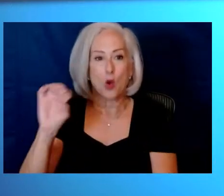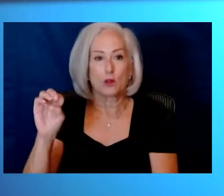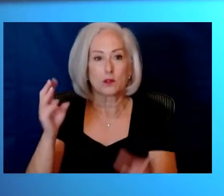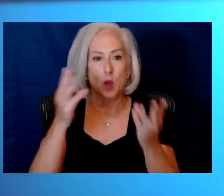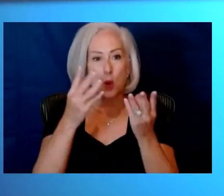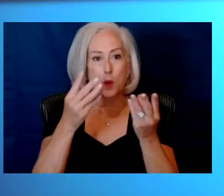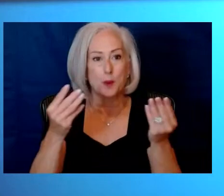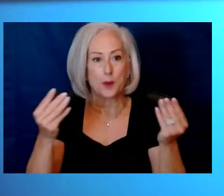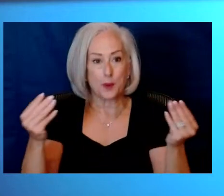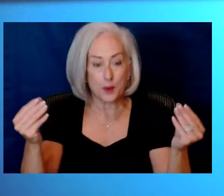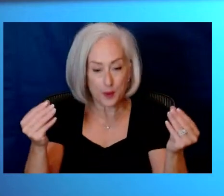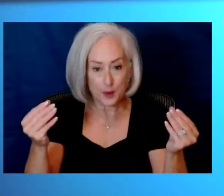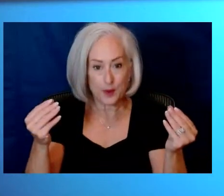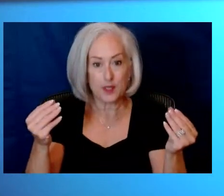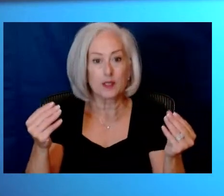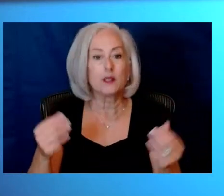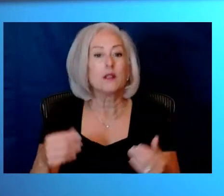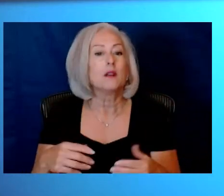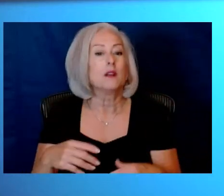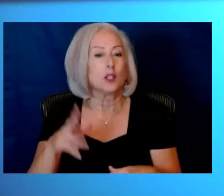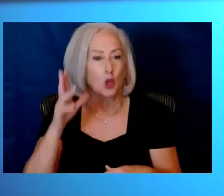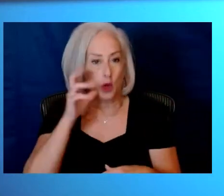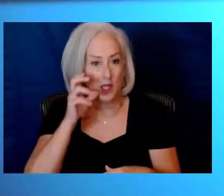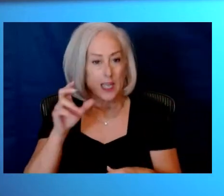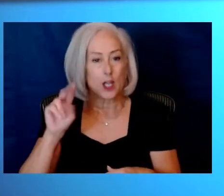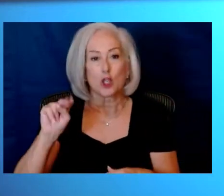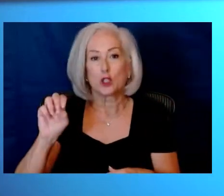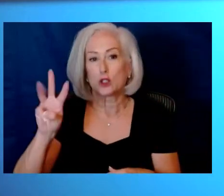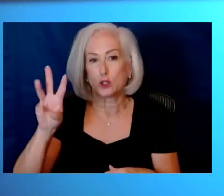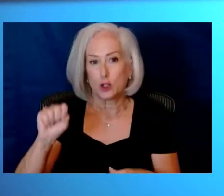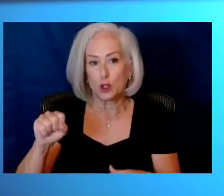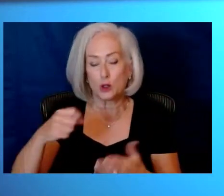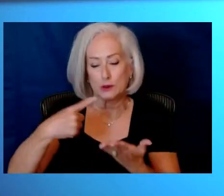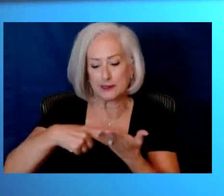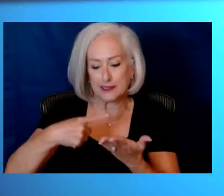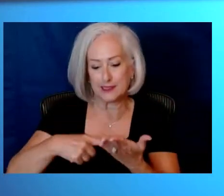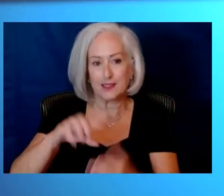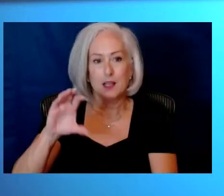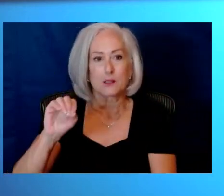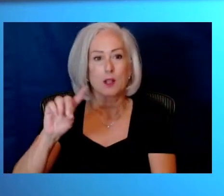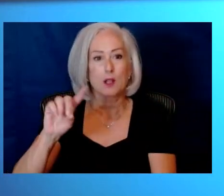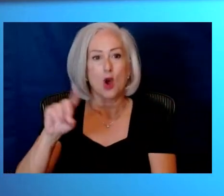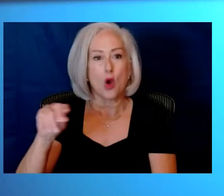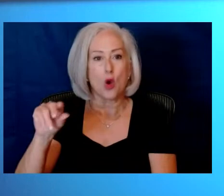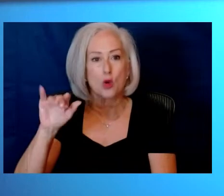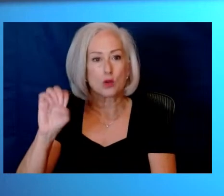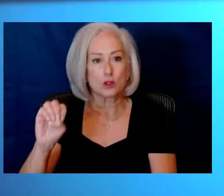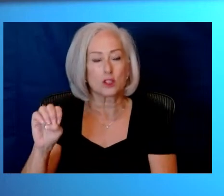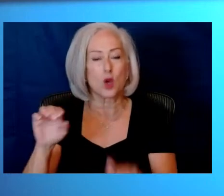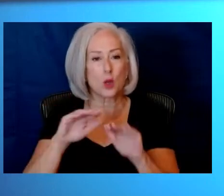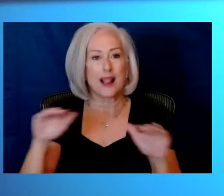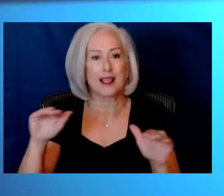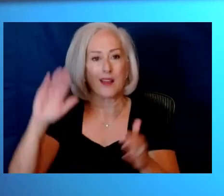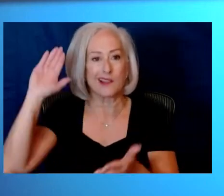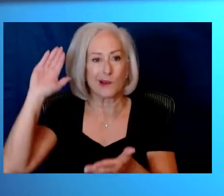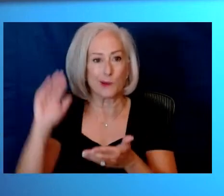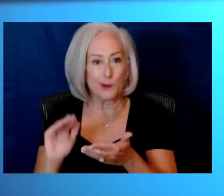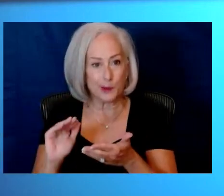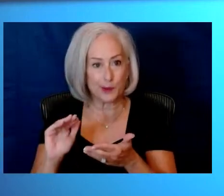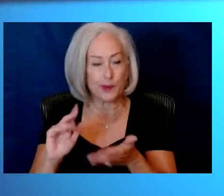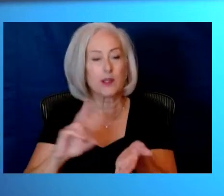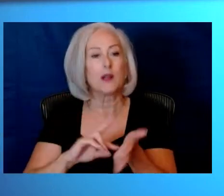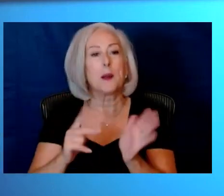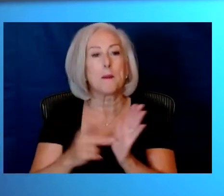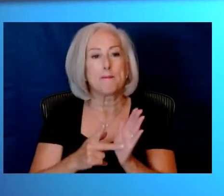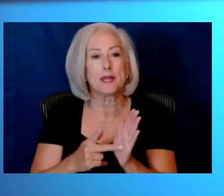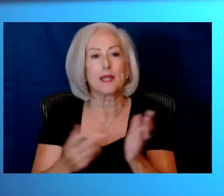channels talking about the UV, so ozone depletion. Yep. Those are also the days when you can have a higher chance of sunburns and